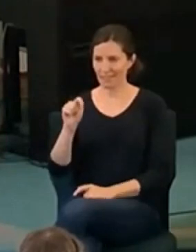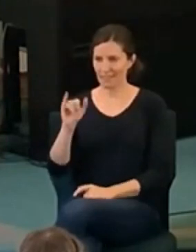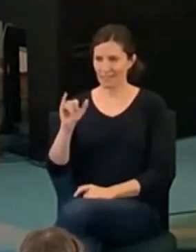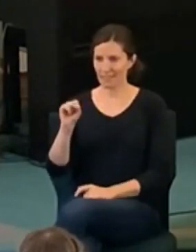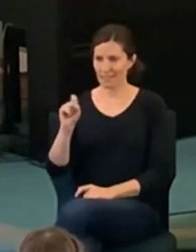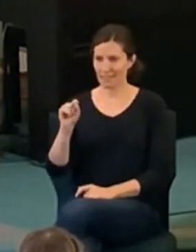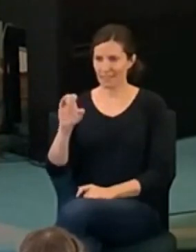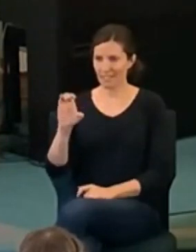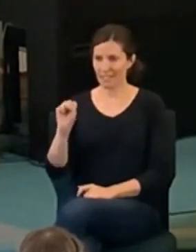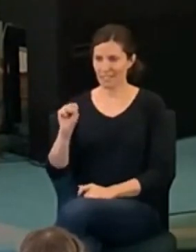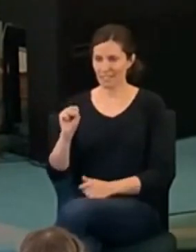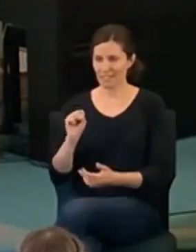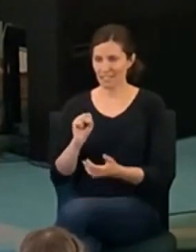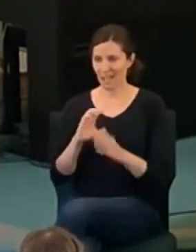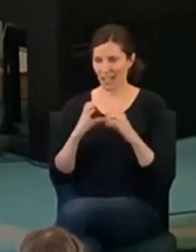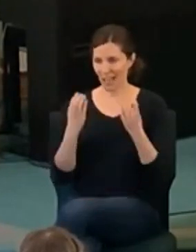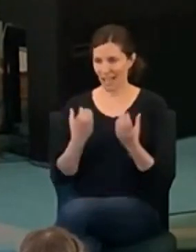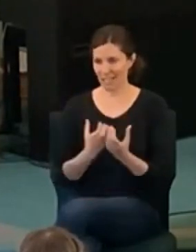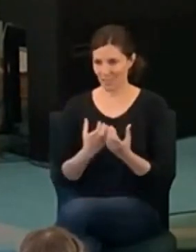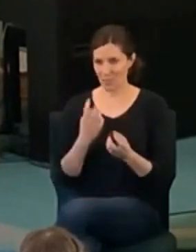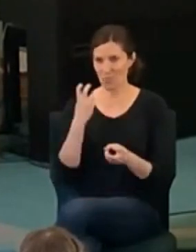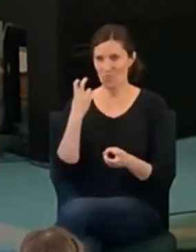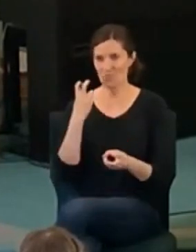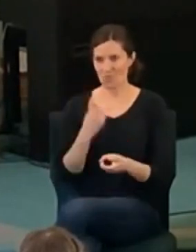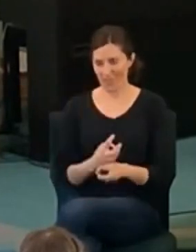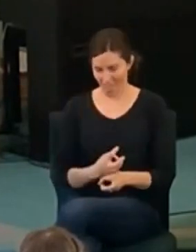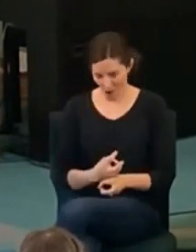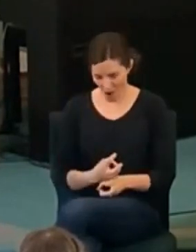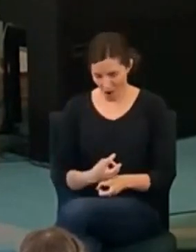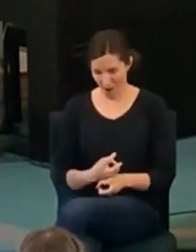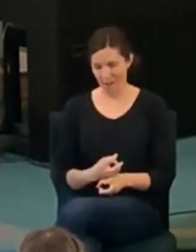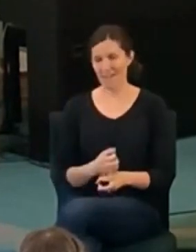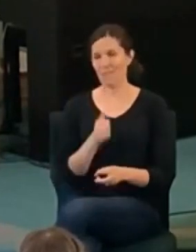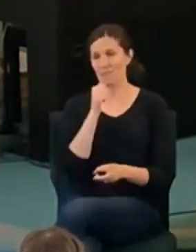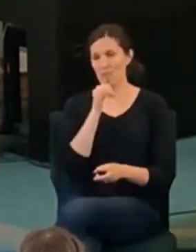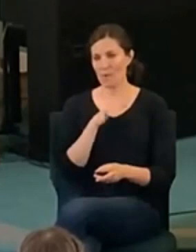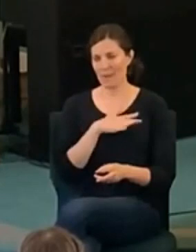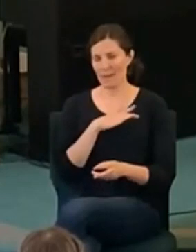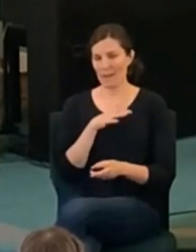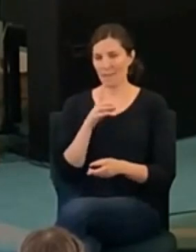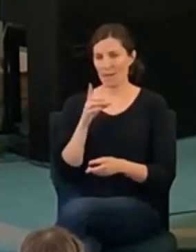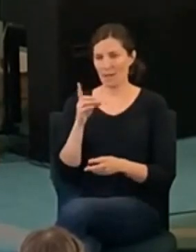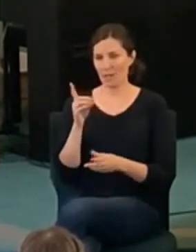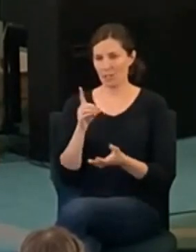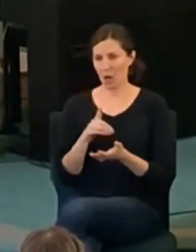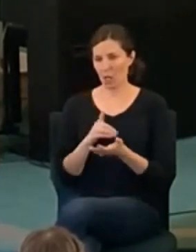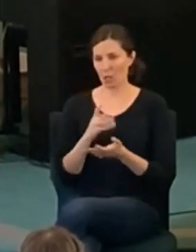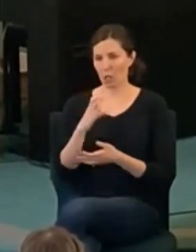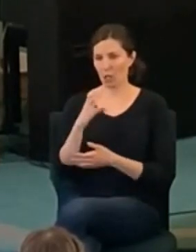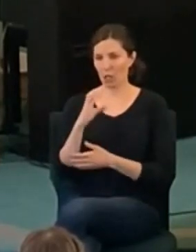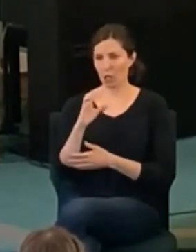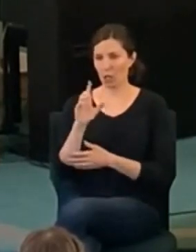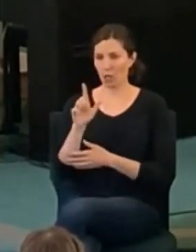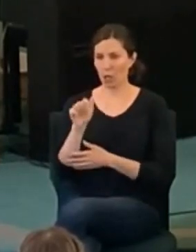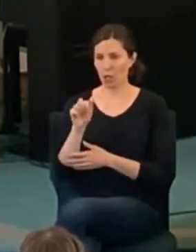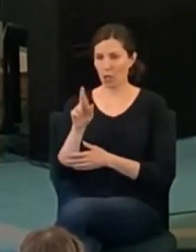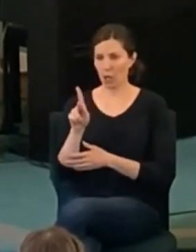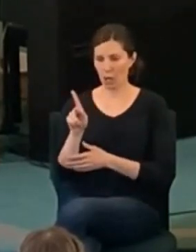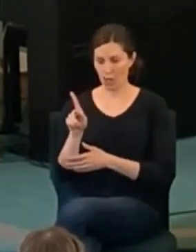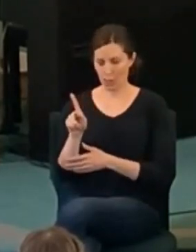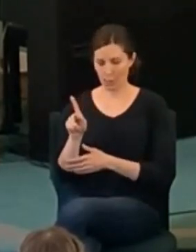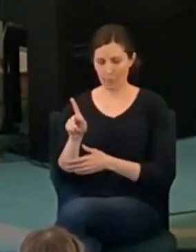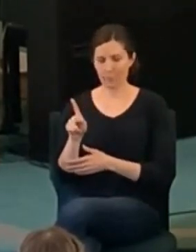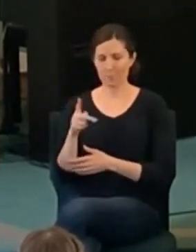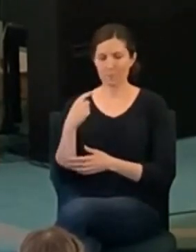my bachelor's degree, I was a business finance major until I realized I didn't like finance or business. But at that time, I was taking